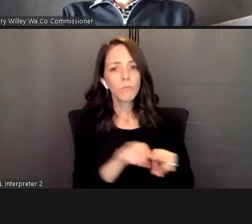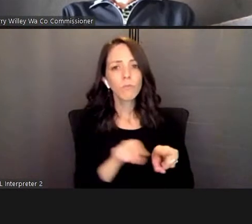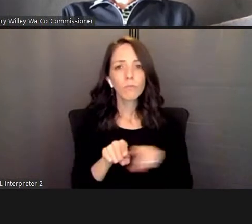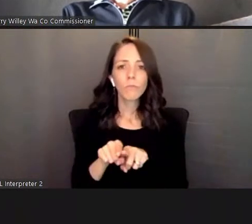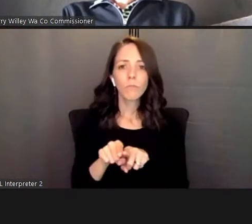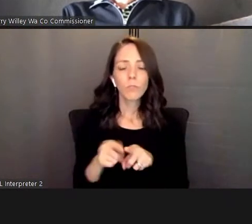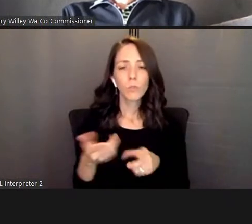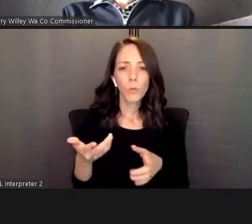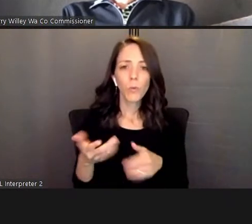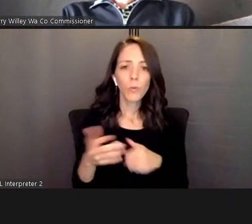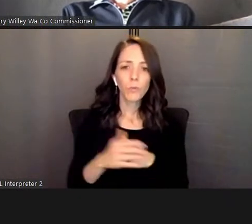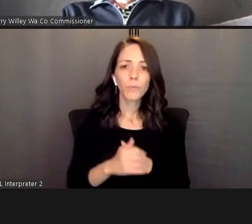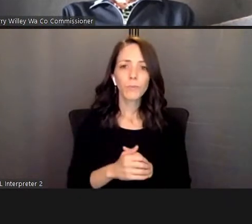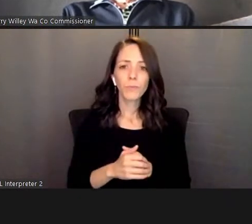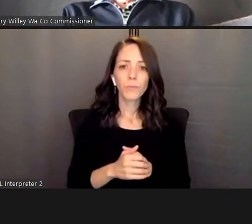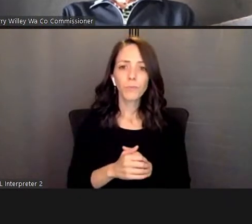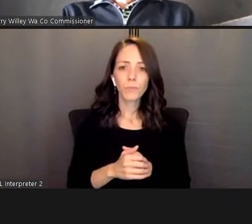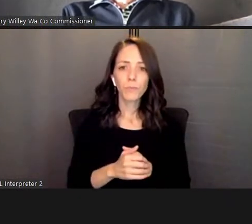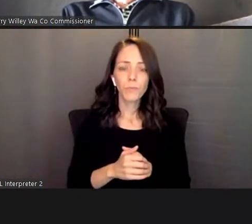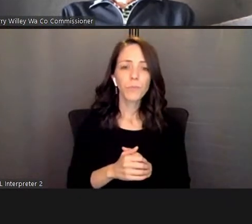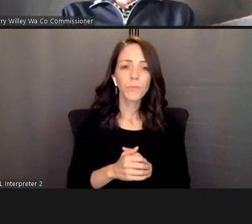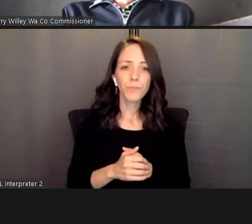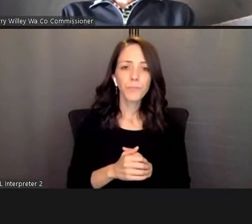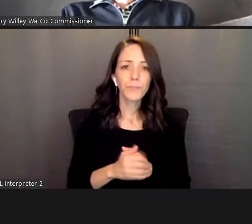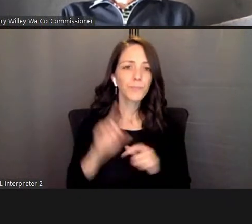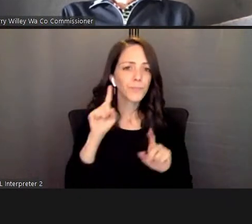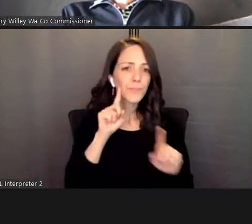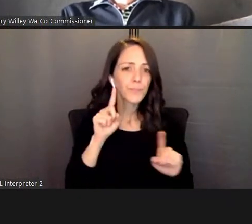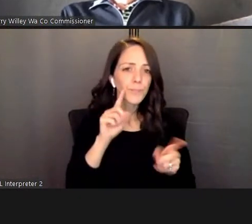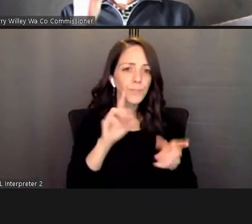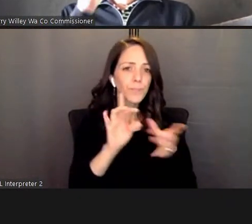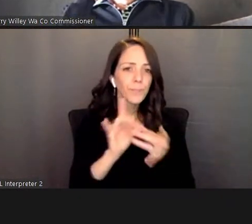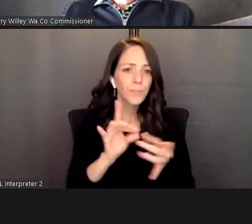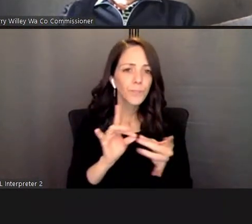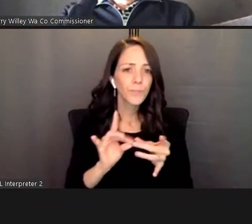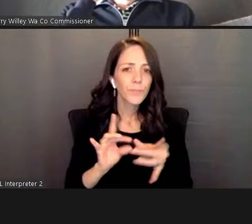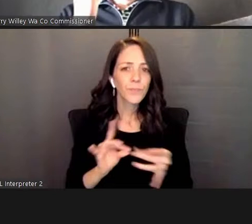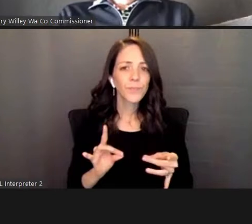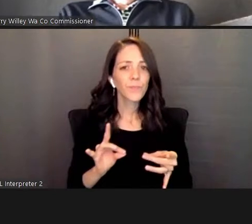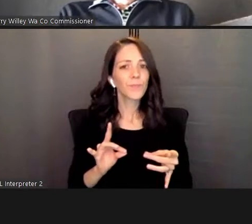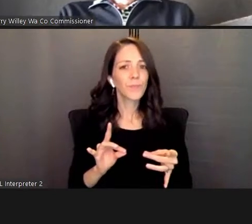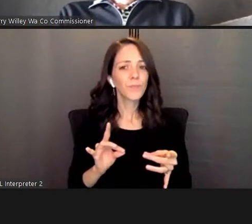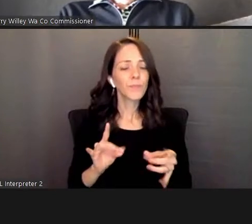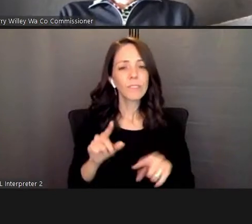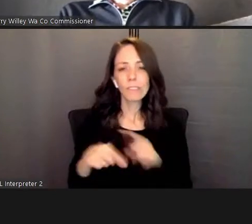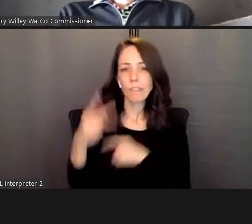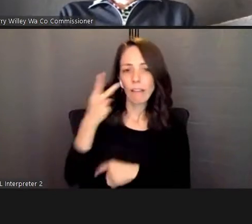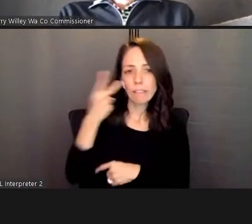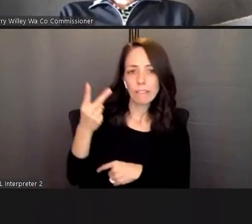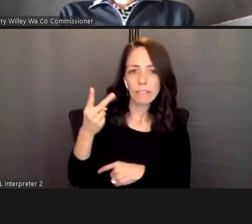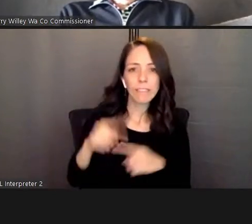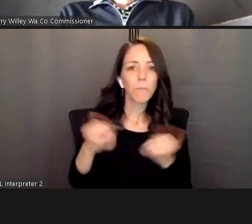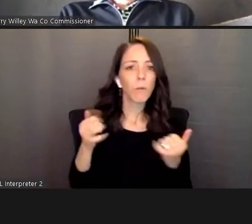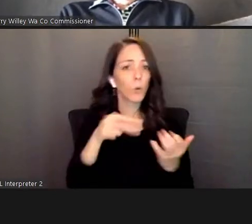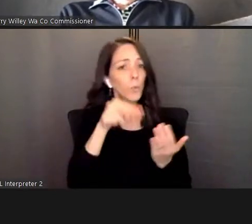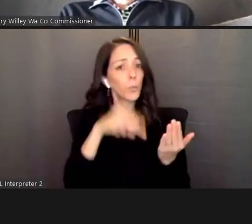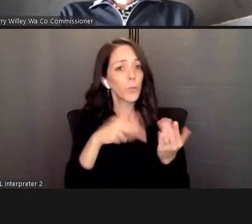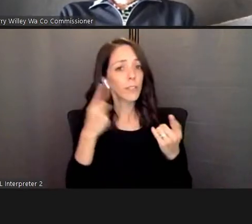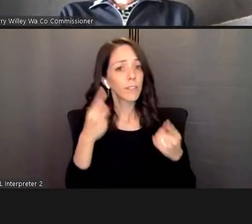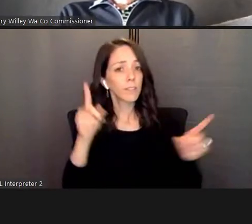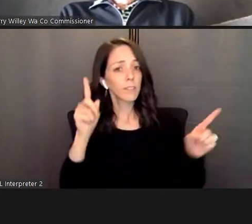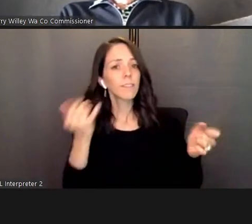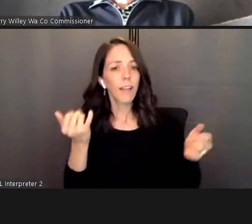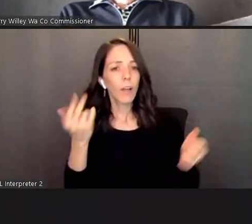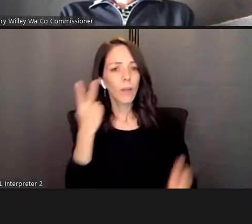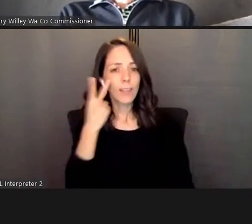YouTube to hear those comments that they wouldn't be able to see in our format right now. Thank you,